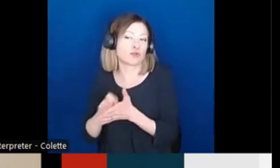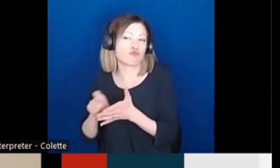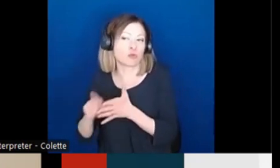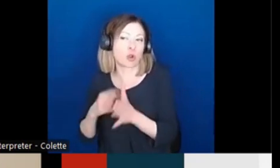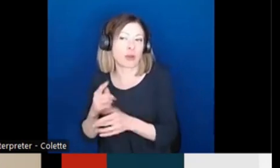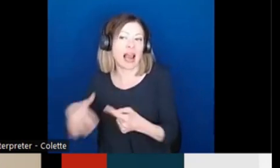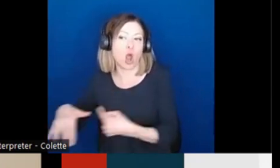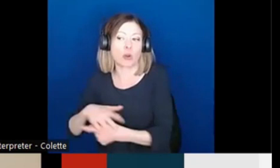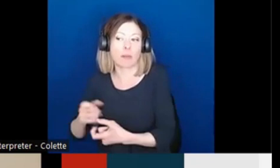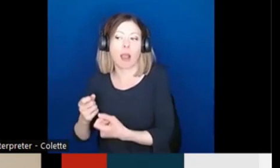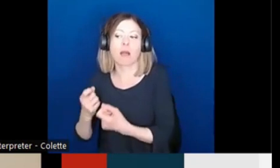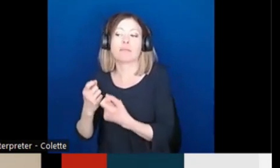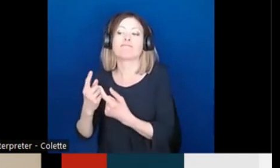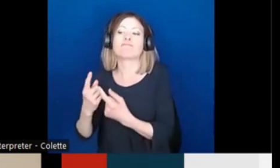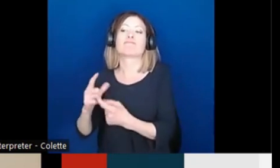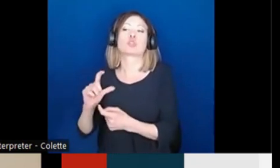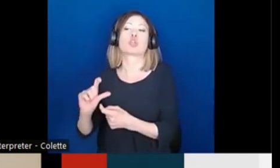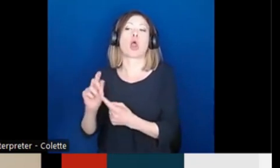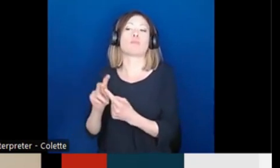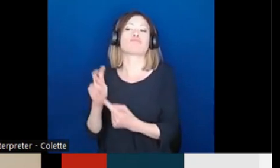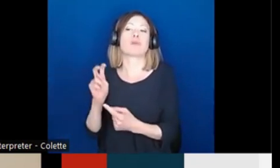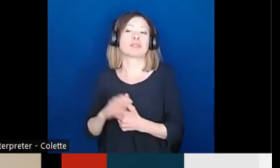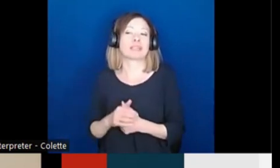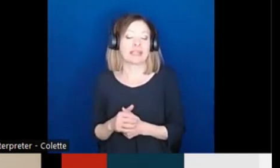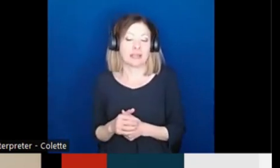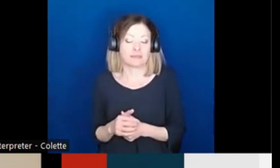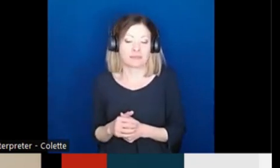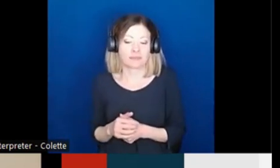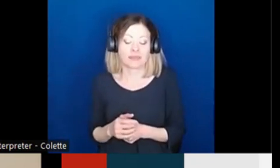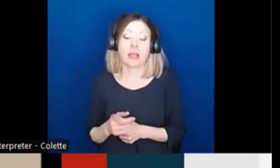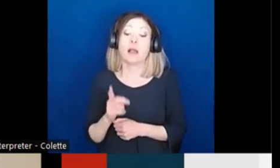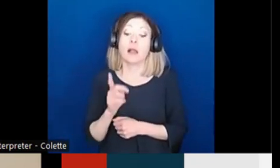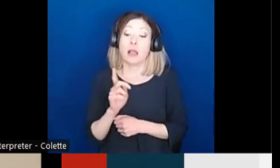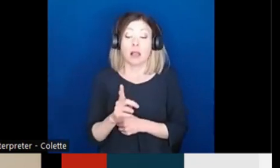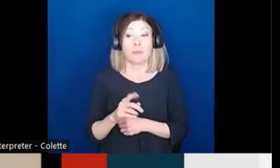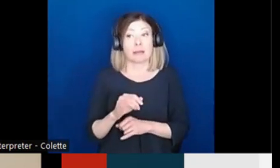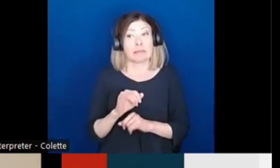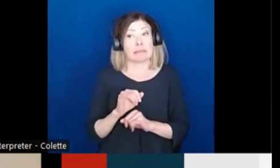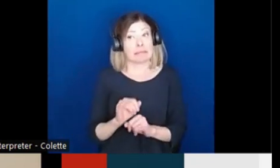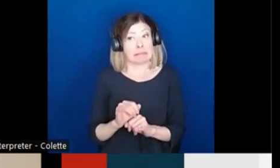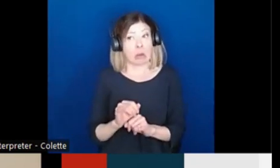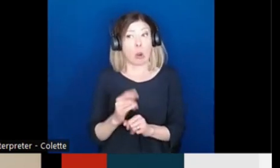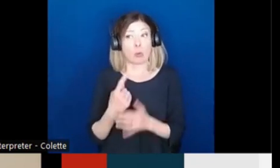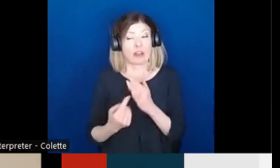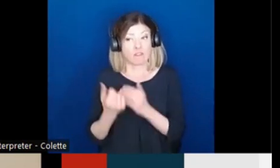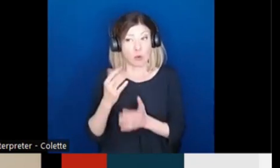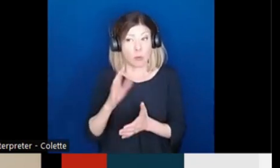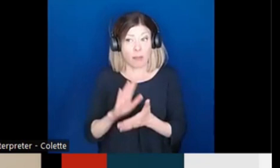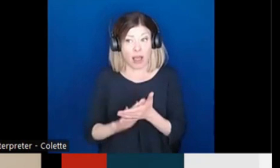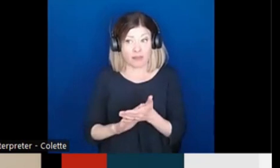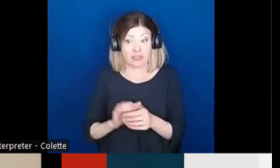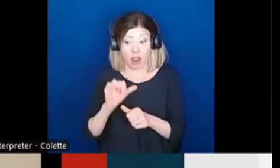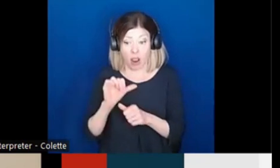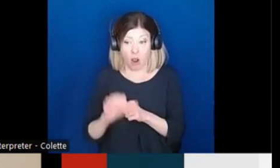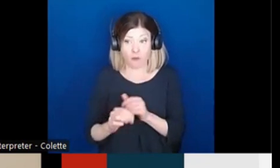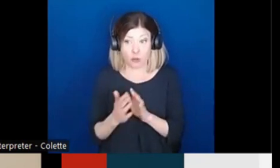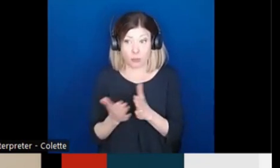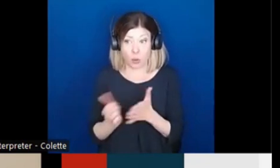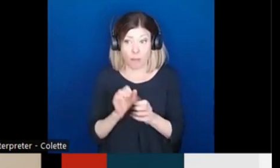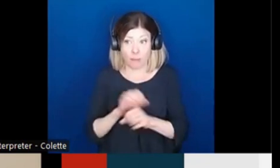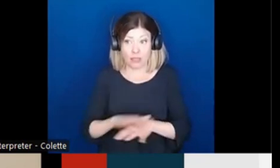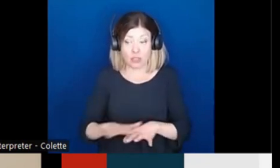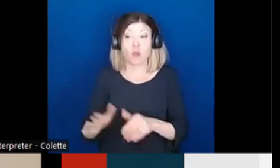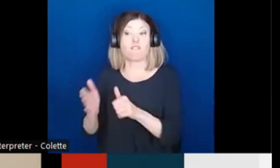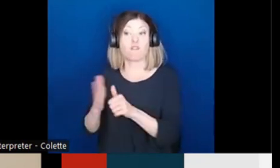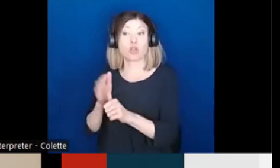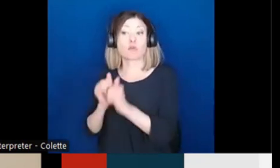quickly, it's so tragic. It's only months after the books were published that Bramwell died first of all. He